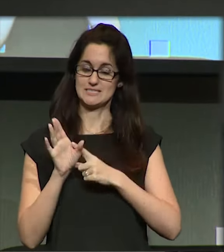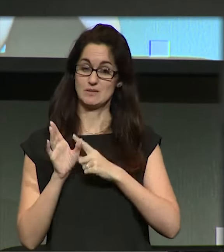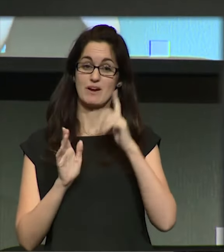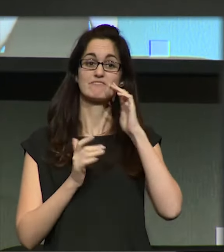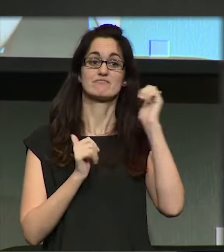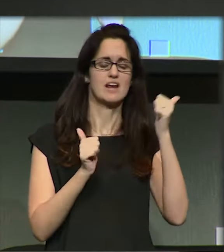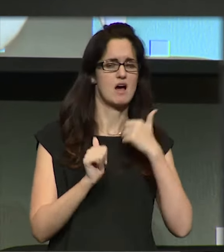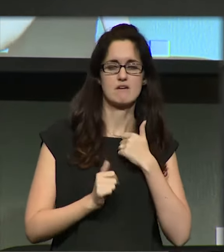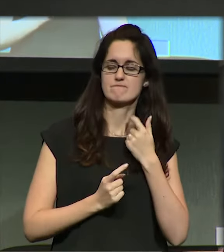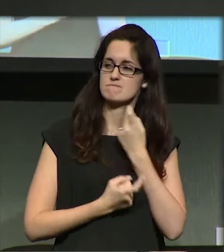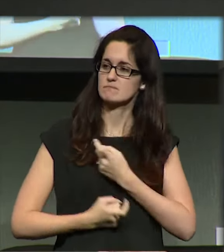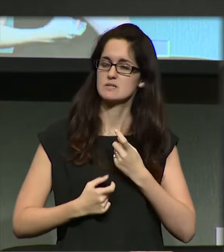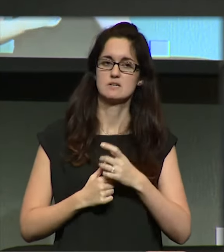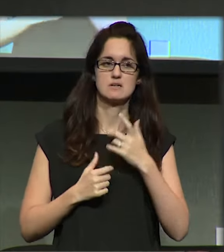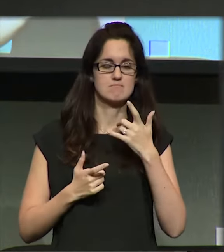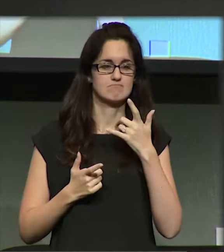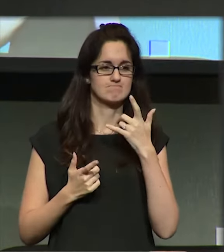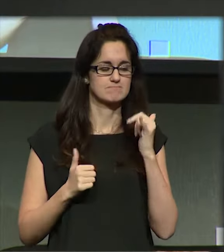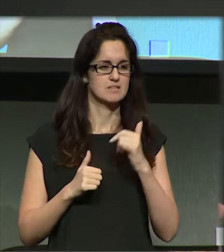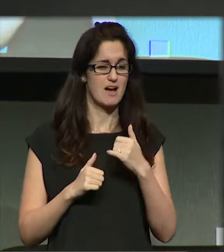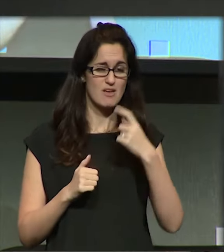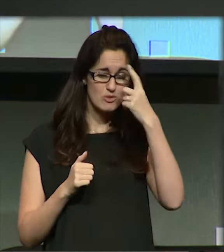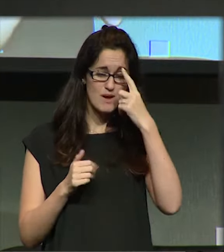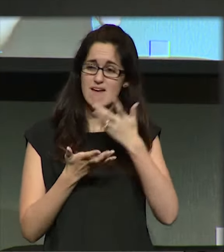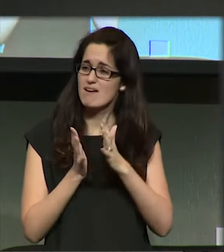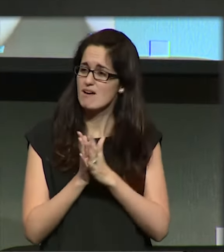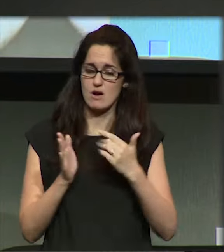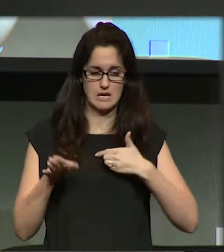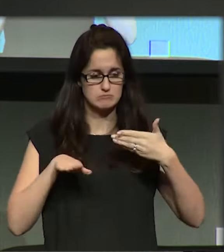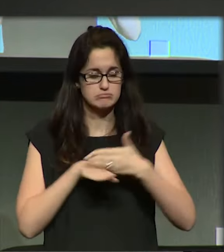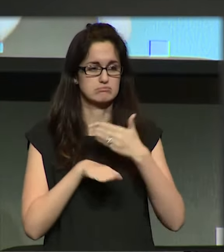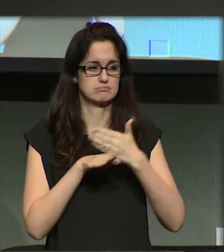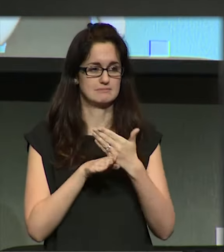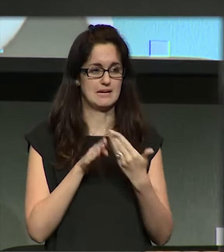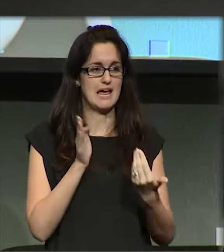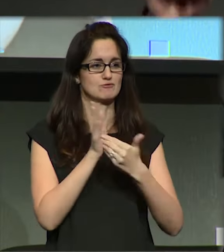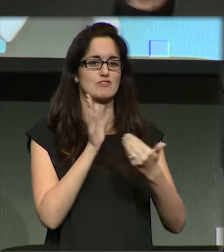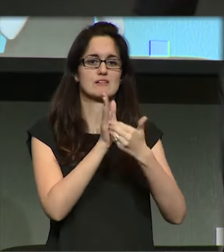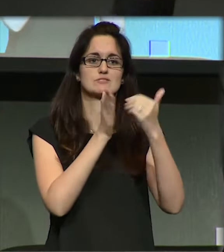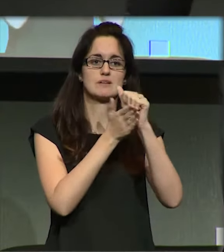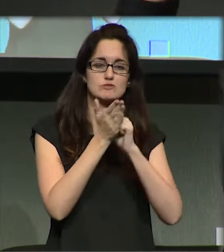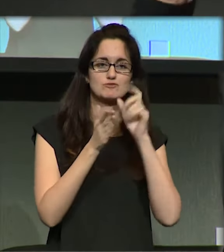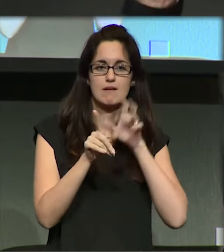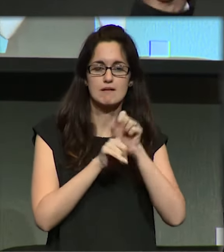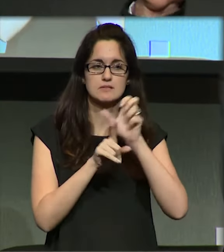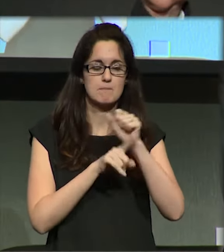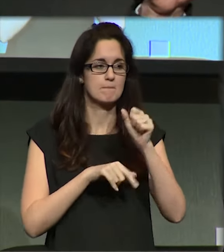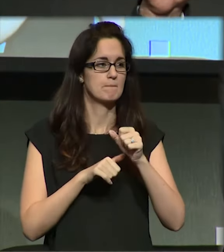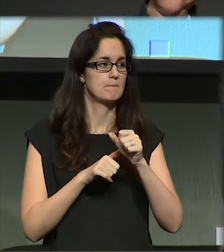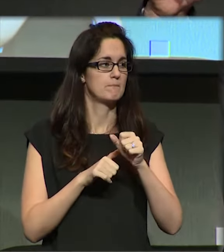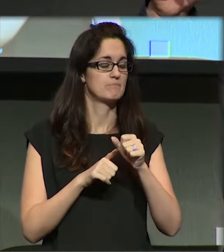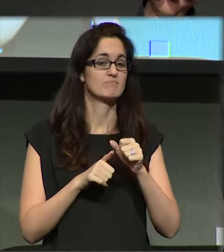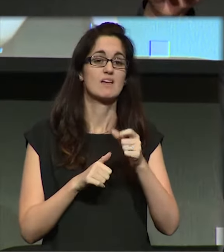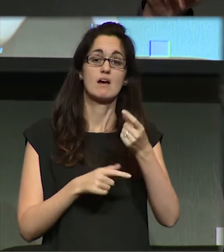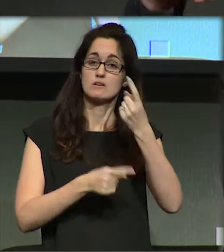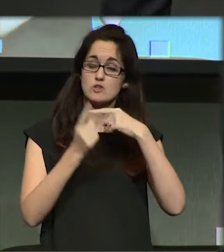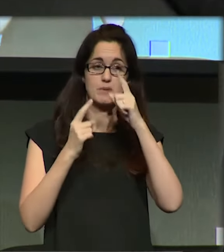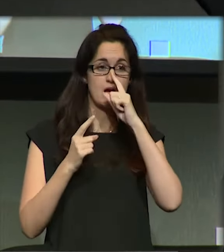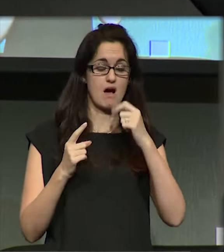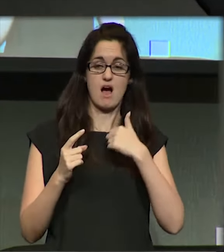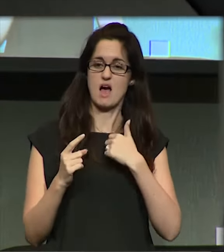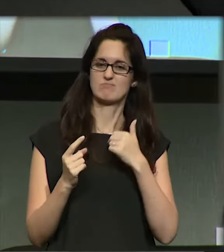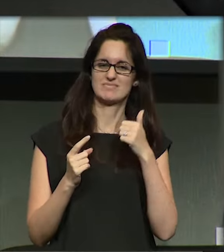hell is going on here? I've been working 110, 120% workload. I was told that I was this smart, and